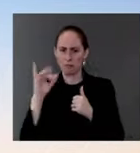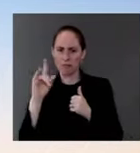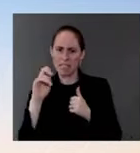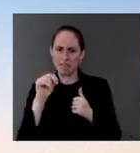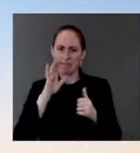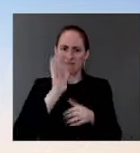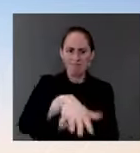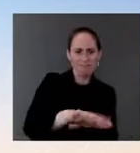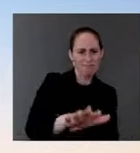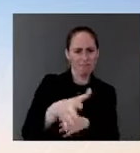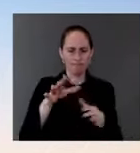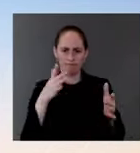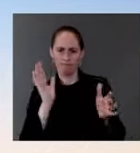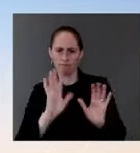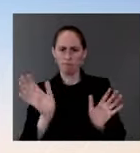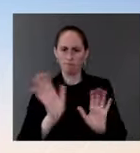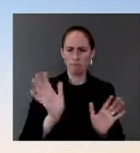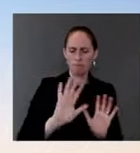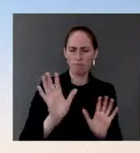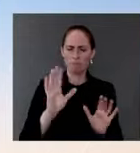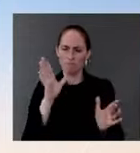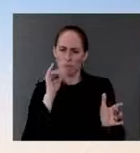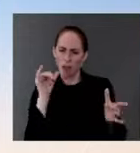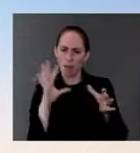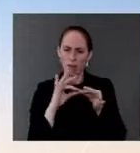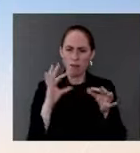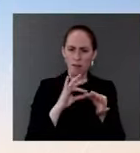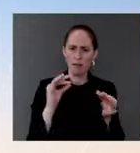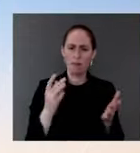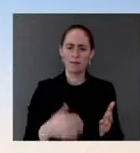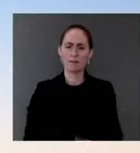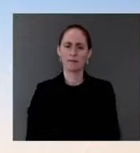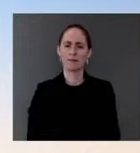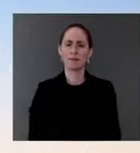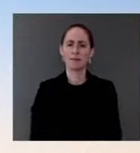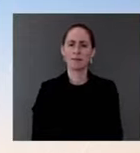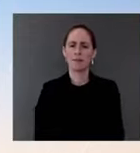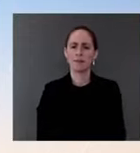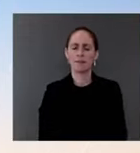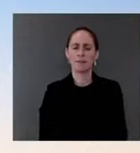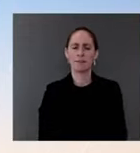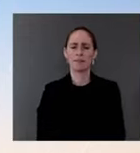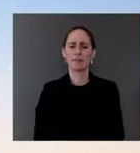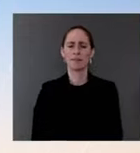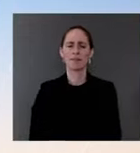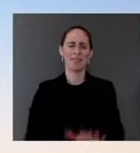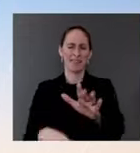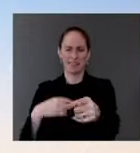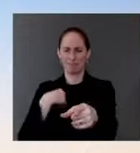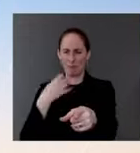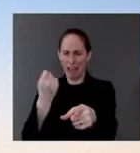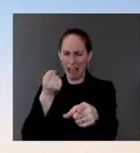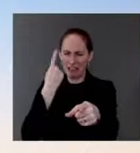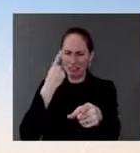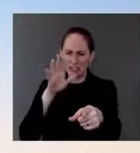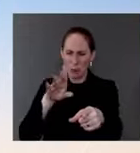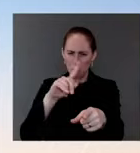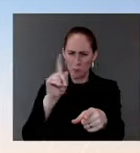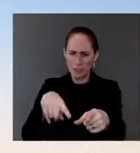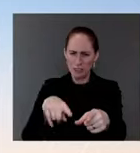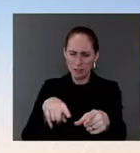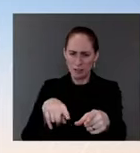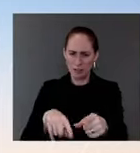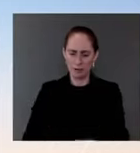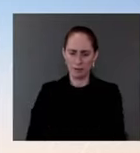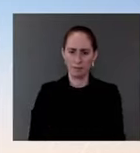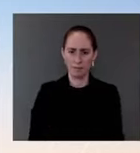Why does President Biden, so I'm just to understand your question, why does President Biden not debate or lift up President Trump and his statements?